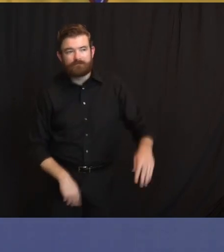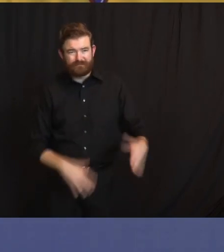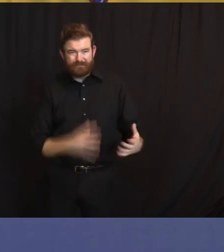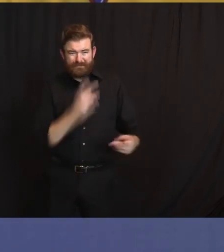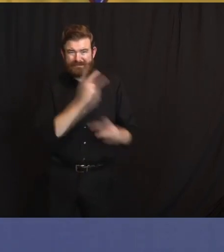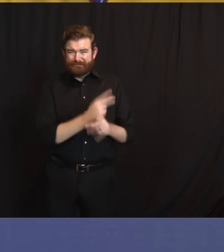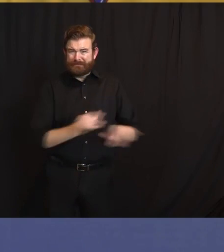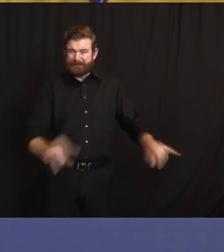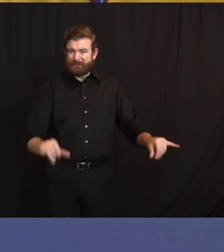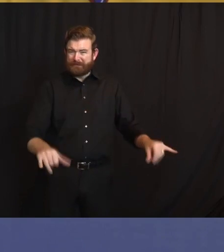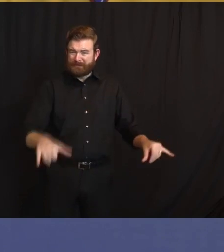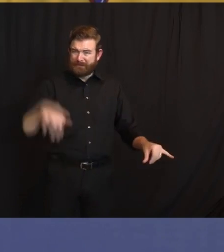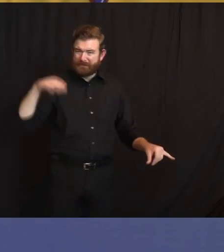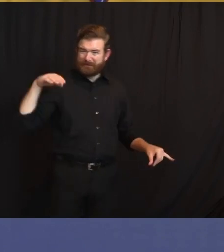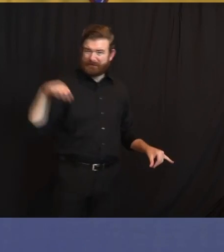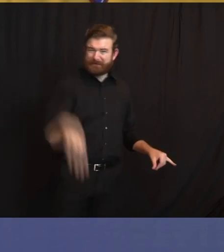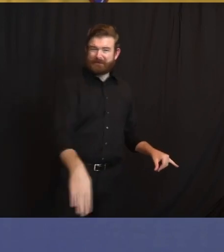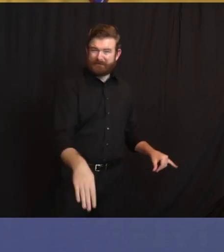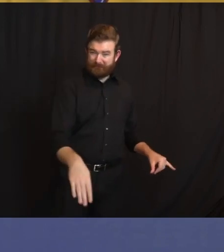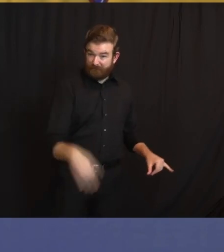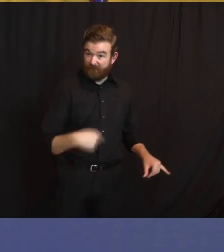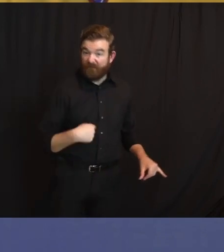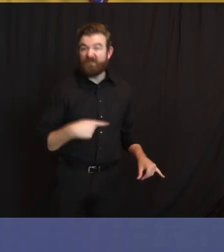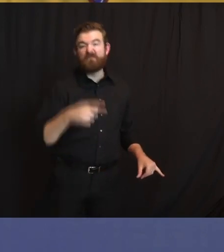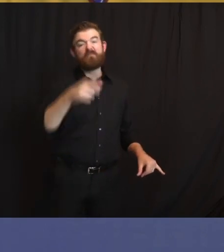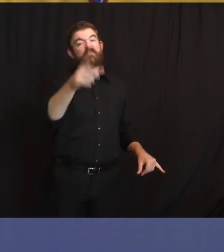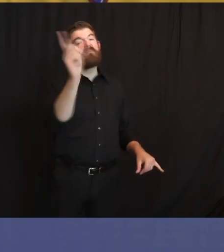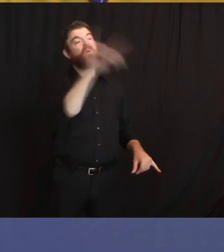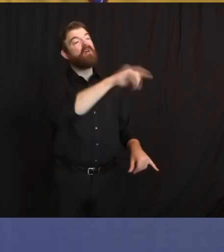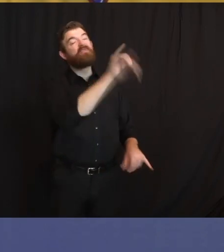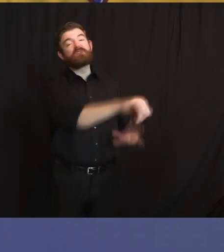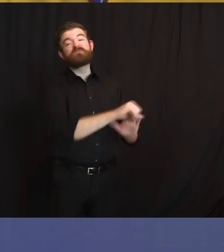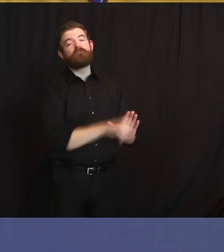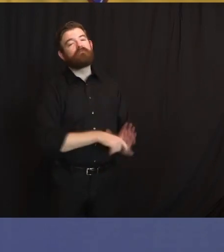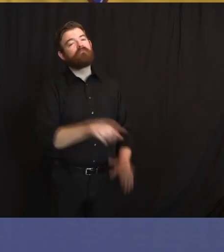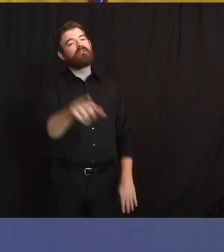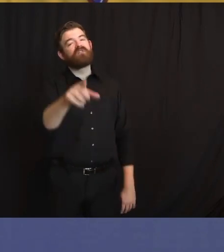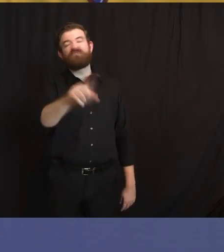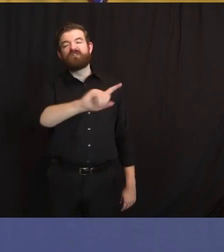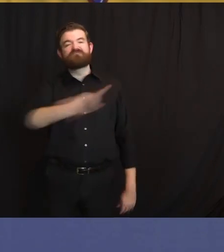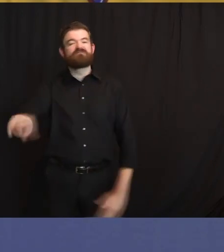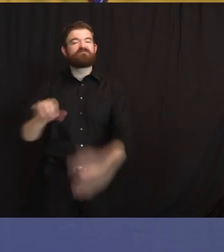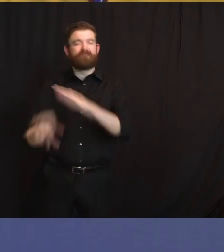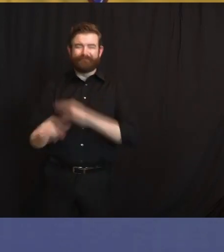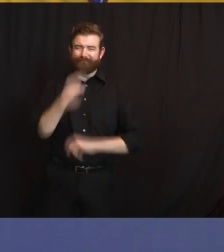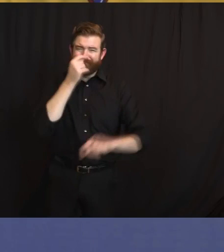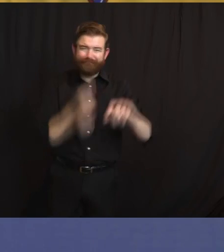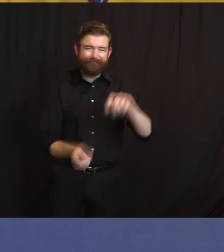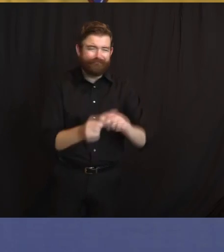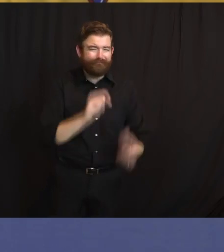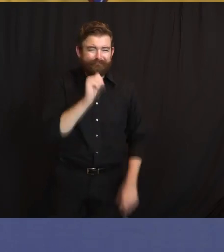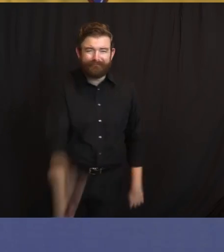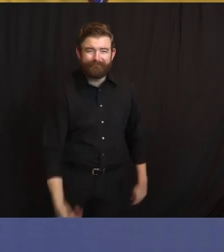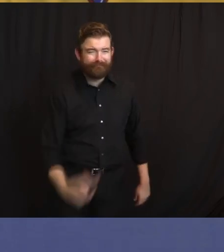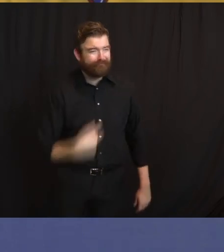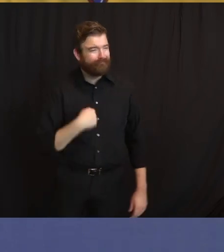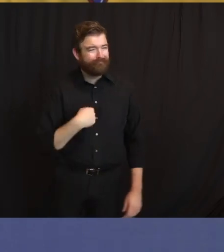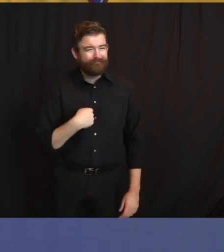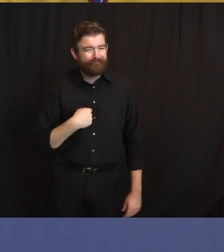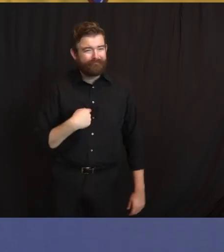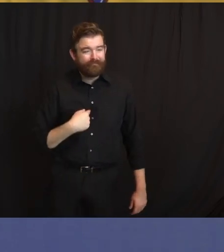so this is simply, frankly, I never thought I'd say these words. If I could build a wall around us or around our region, I